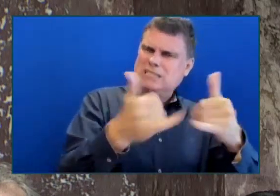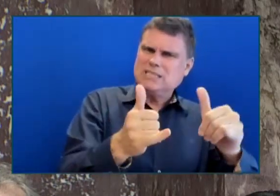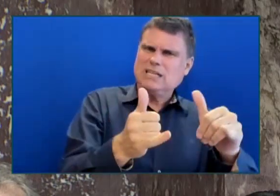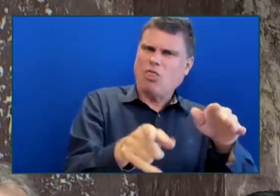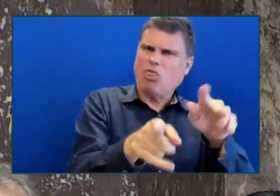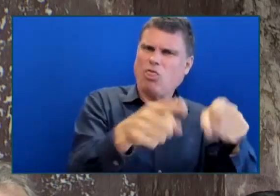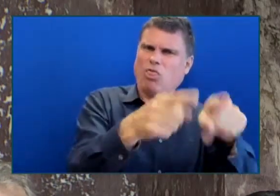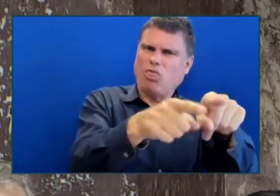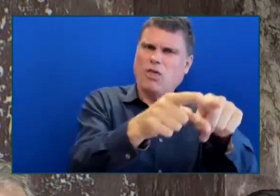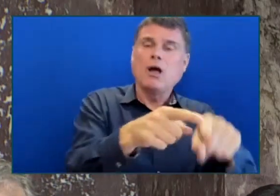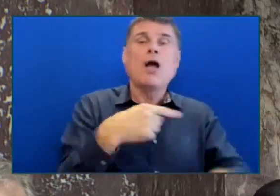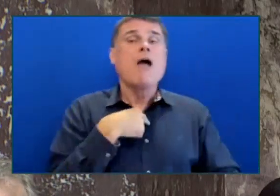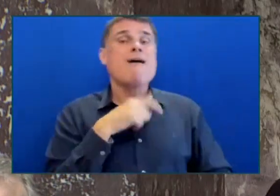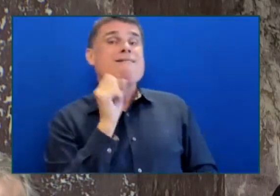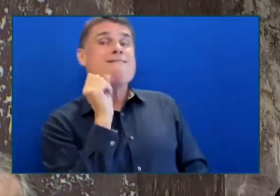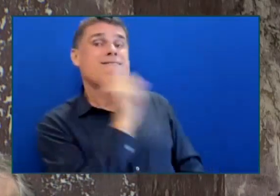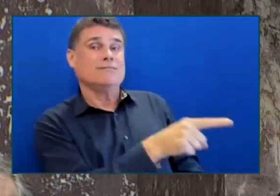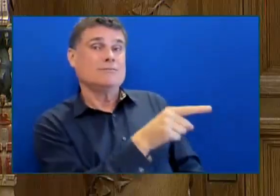information?